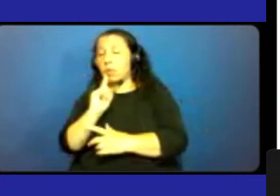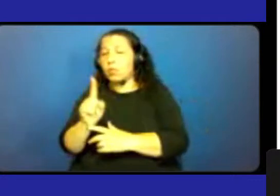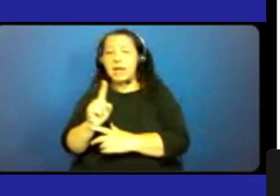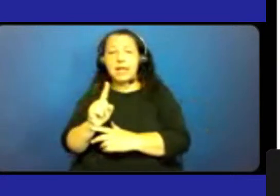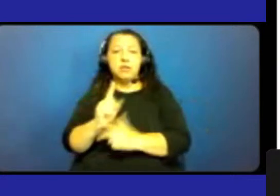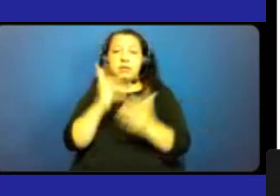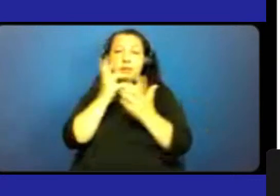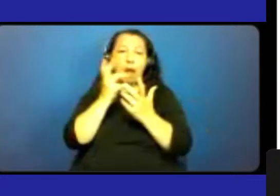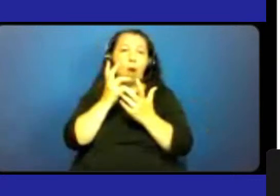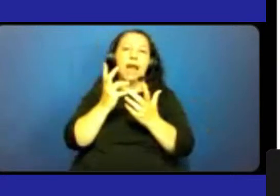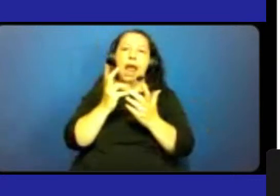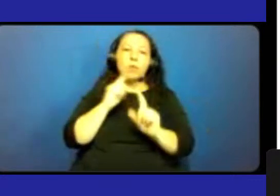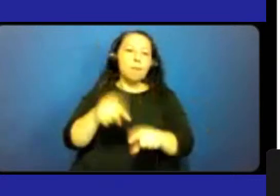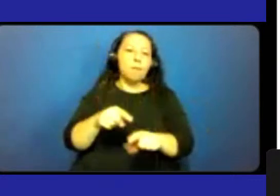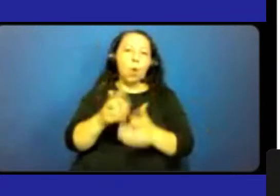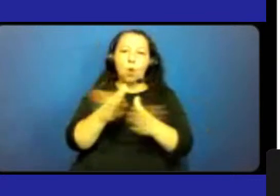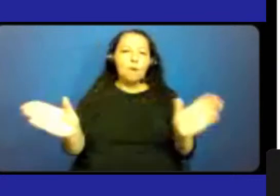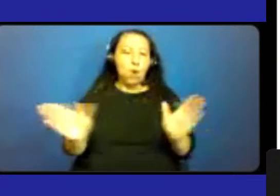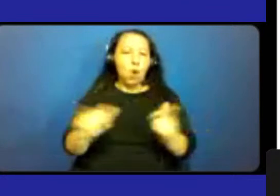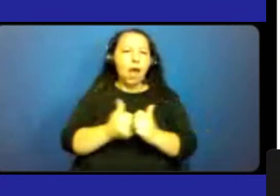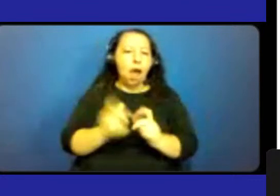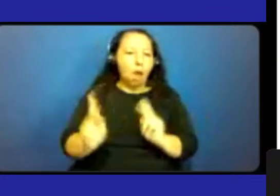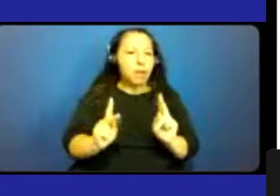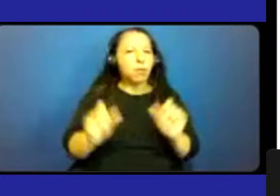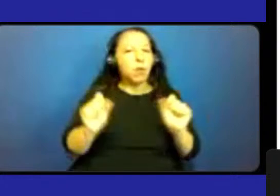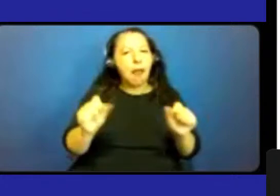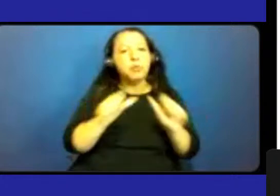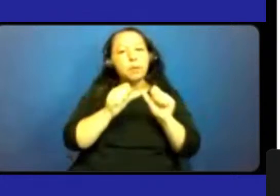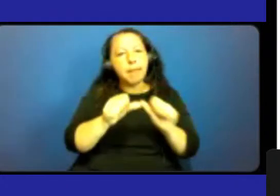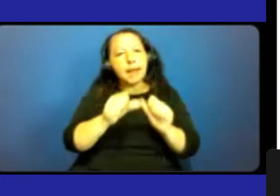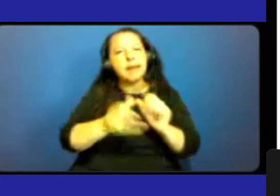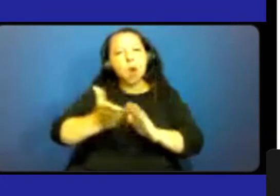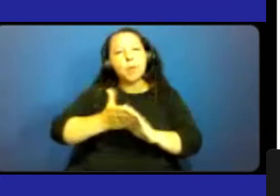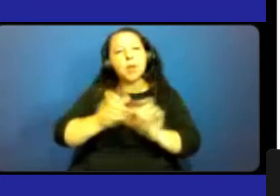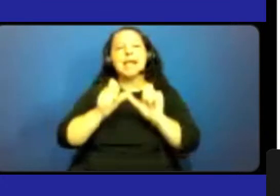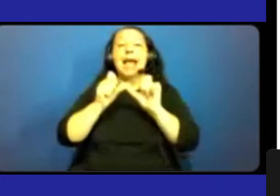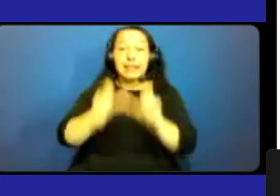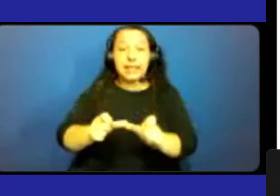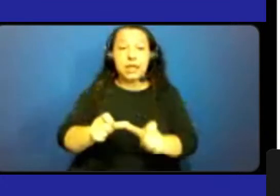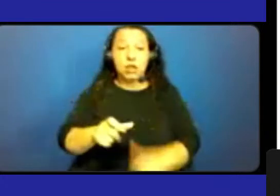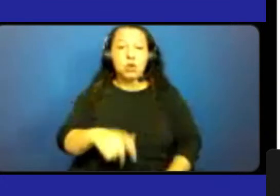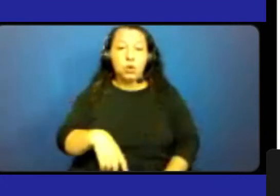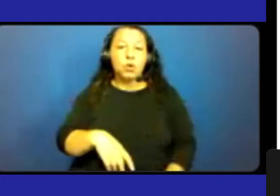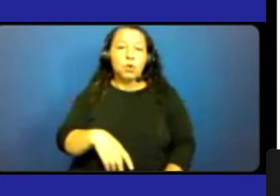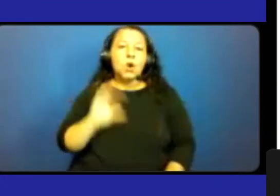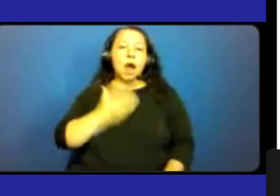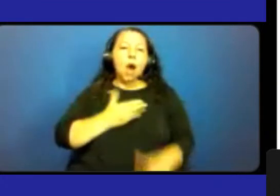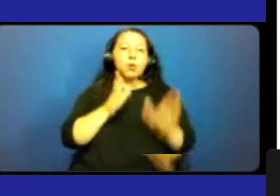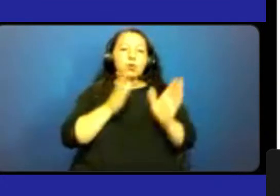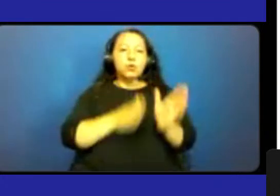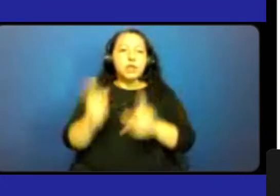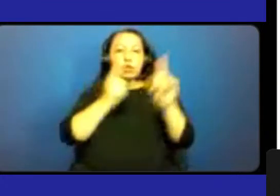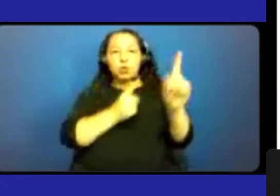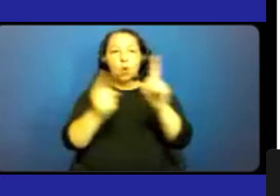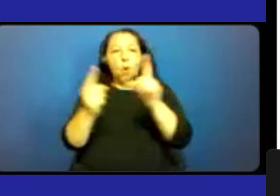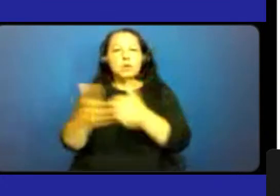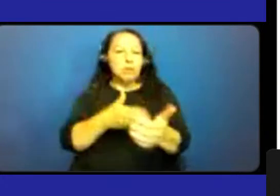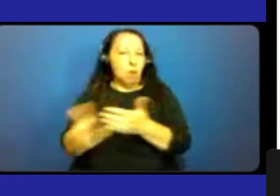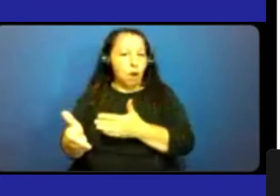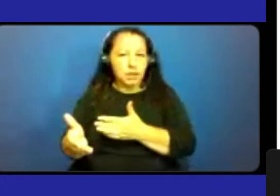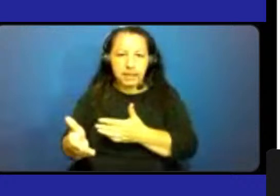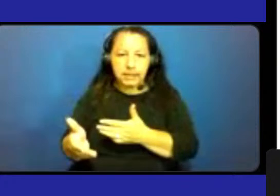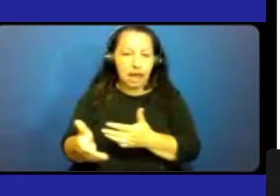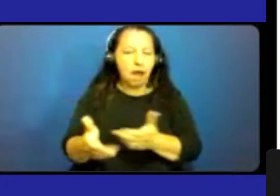on how folks were able to maintain operations and continue driving forward our strategic goals, even in the face of that